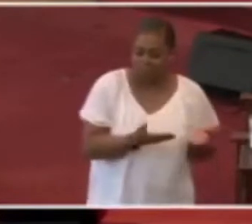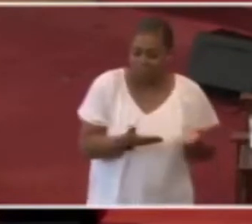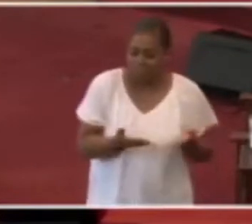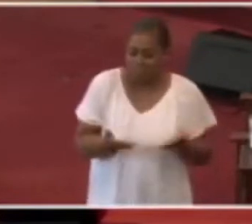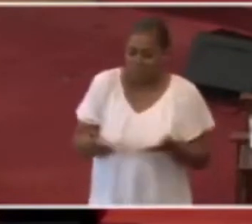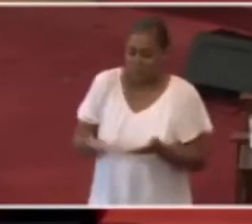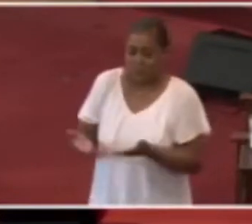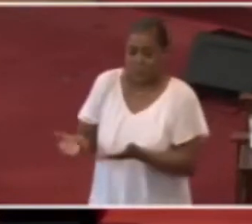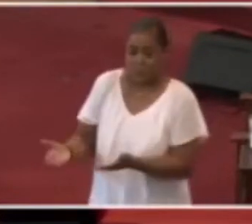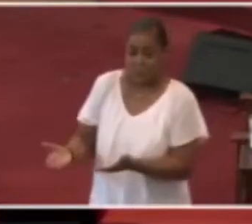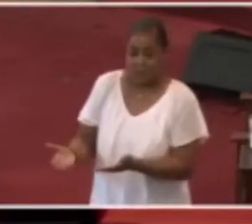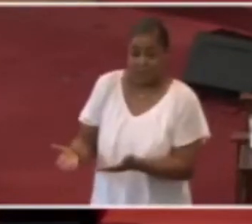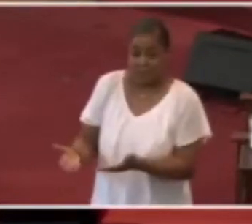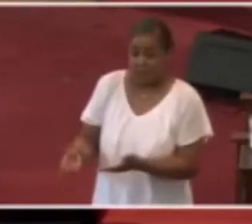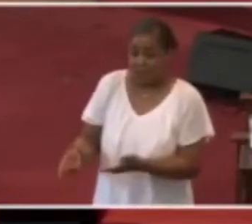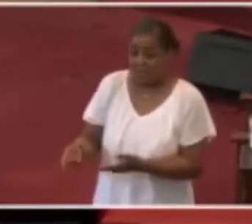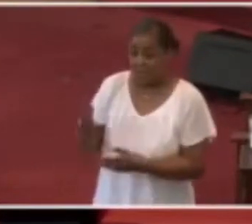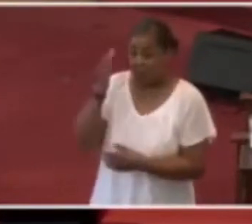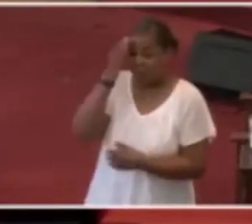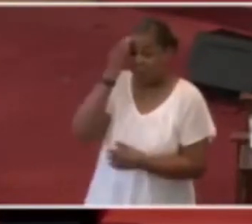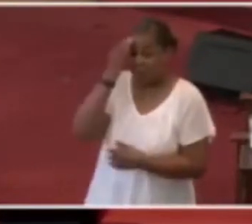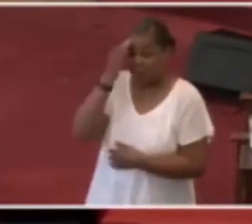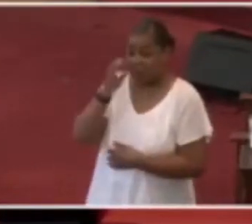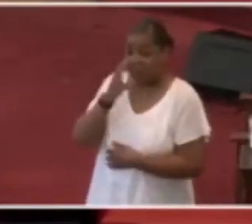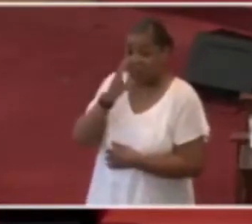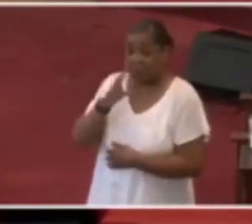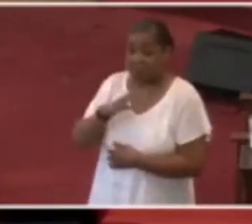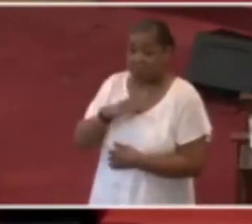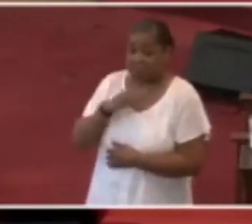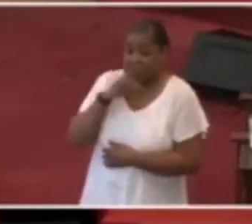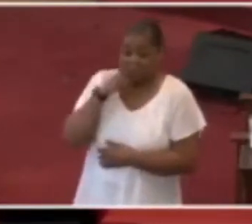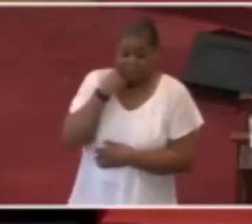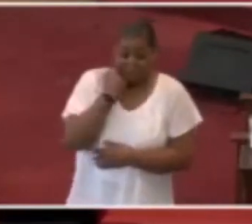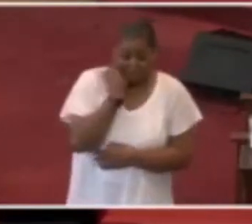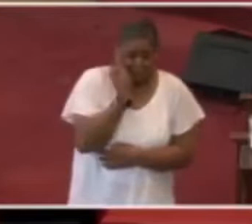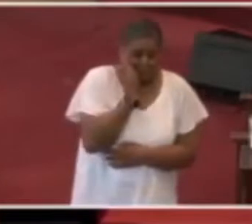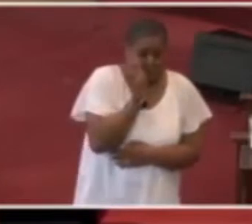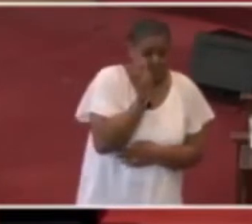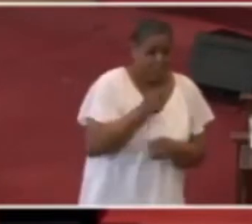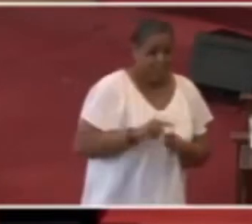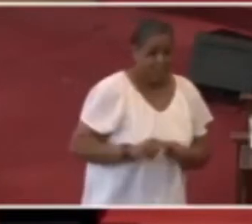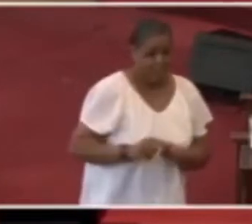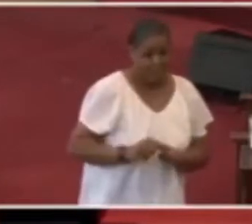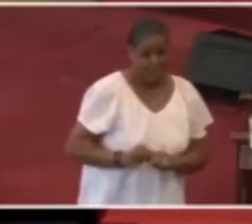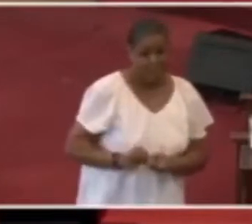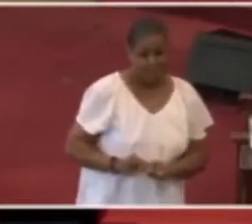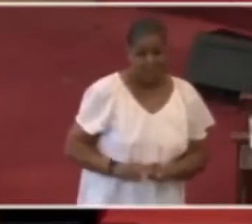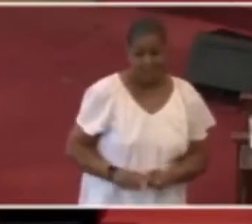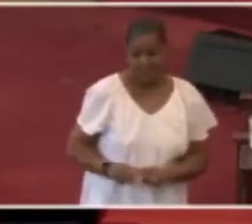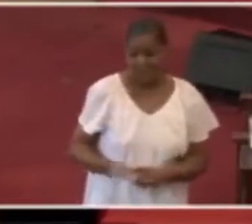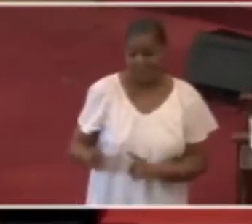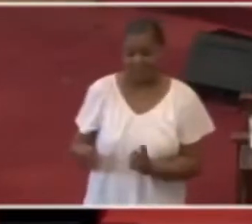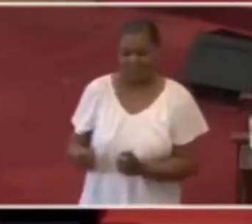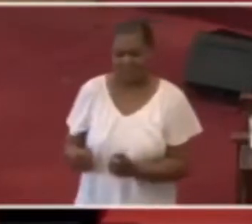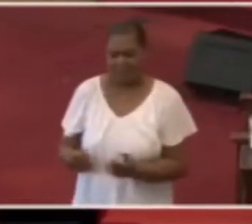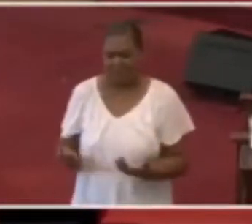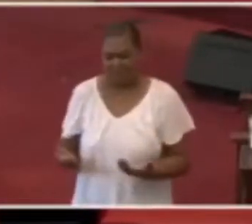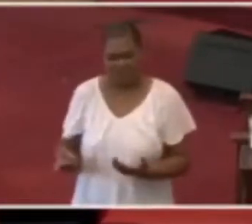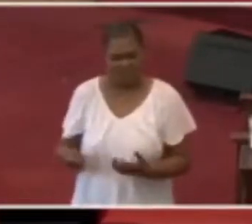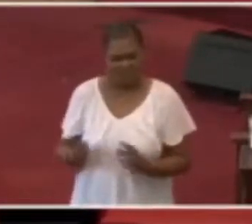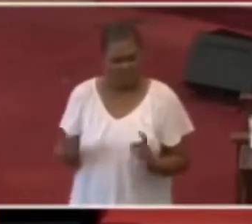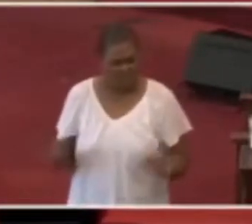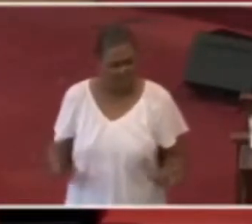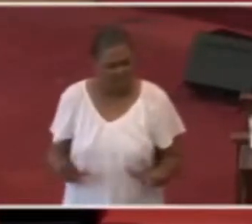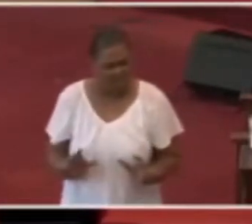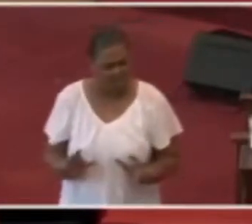of them, and you can sense her shame from a mile away. What in the world could this woman have done, and what in the world